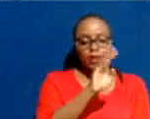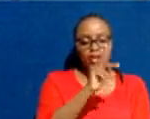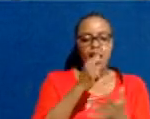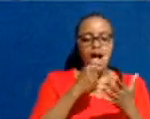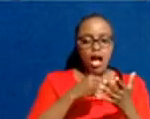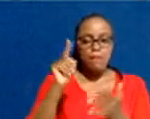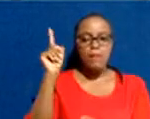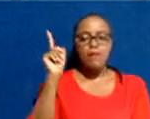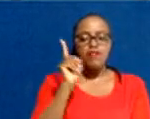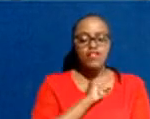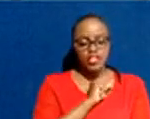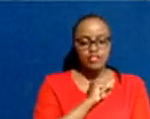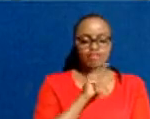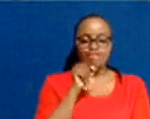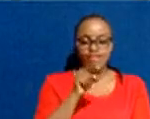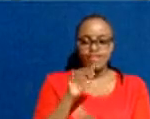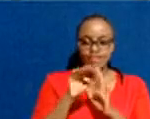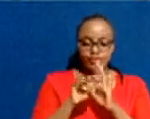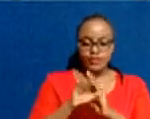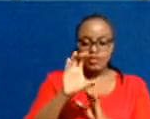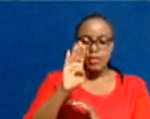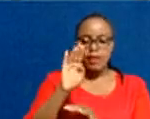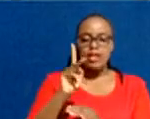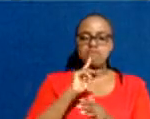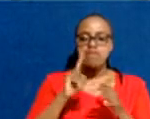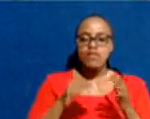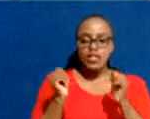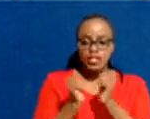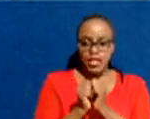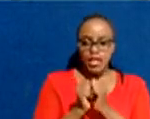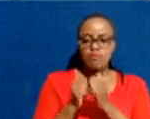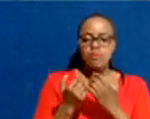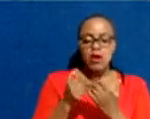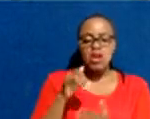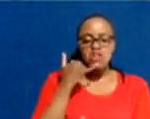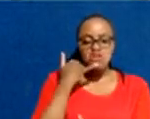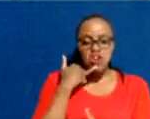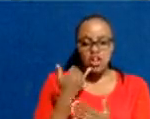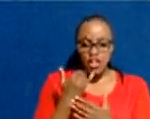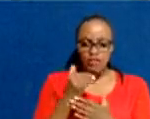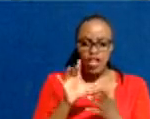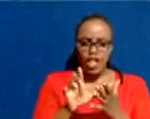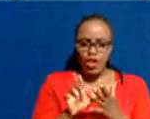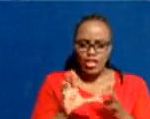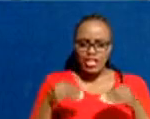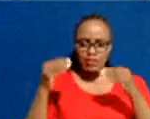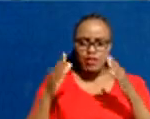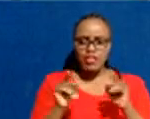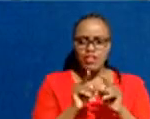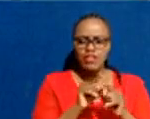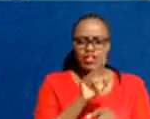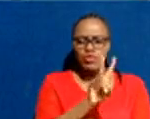been given the nod. In a statement, CBK noted that 10 mobile lenders had so far been approved out of the